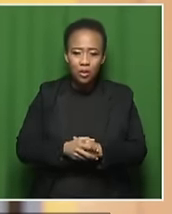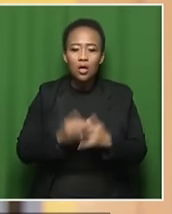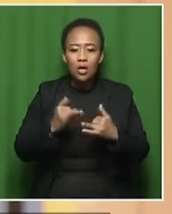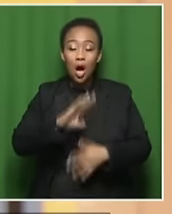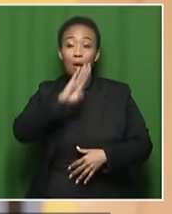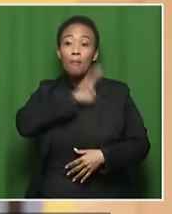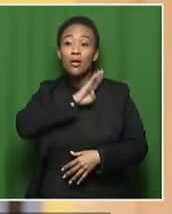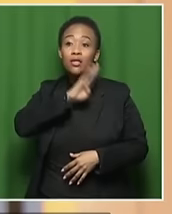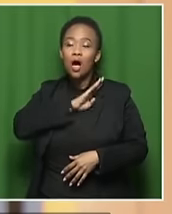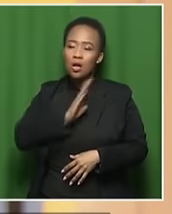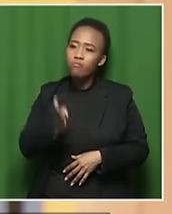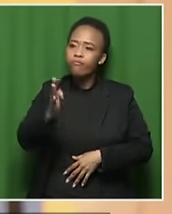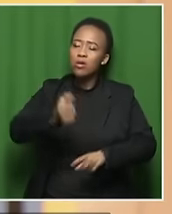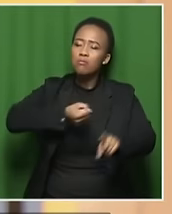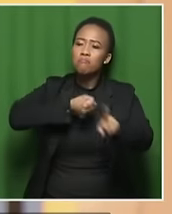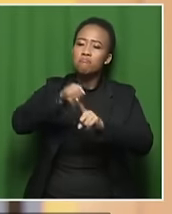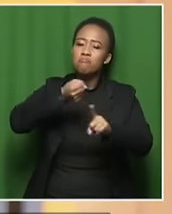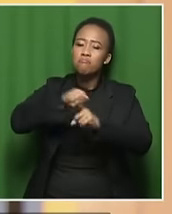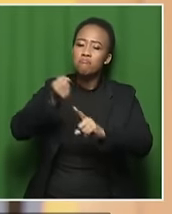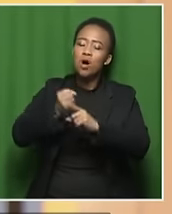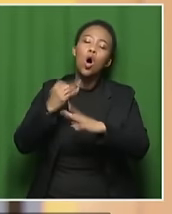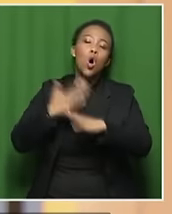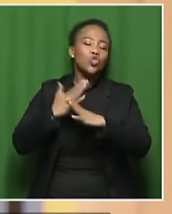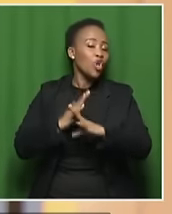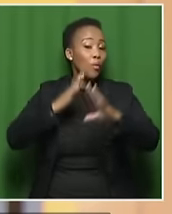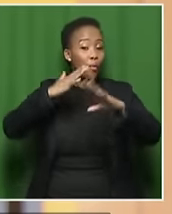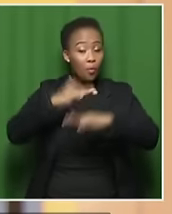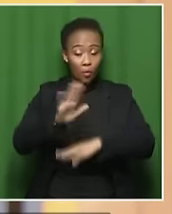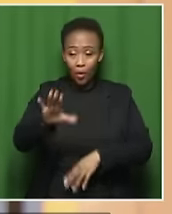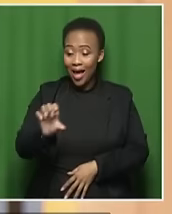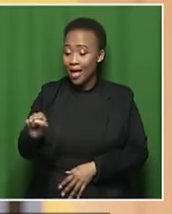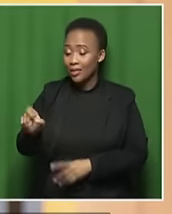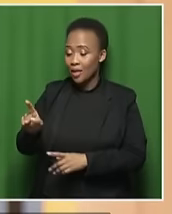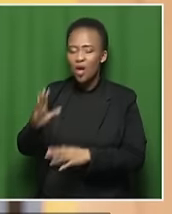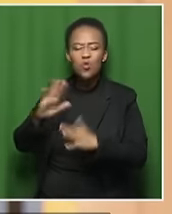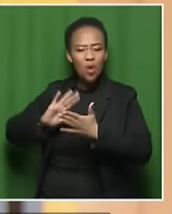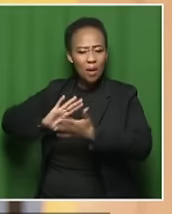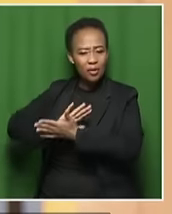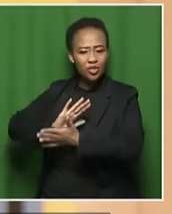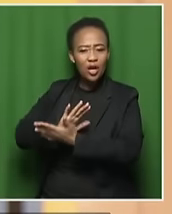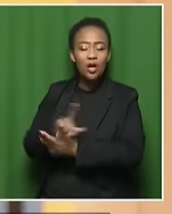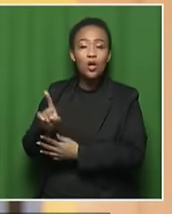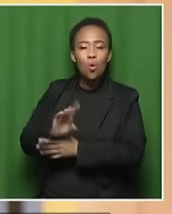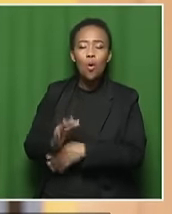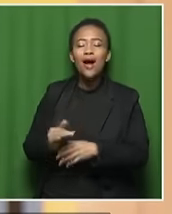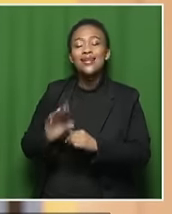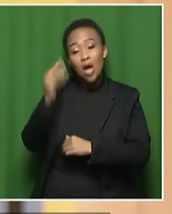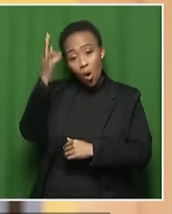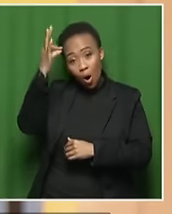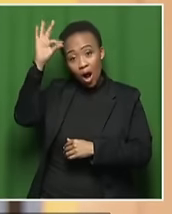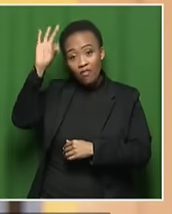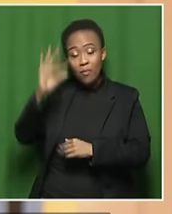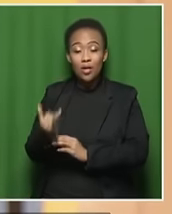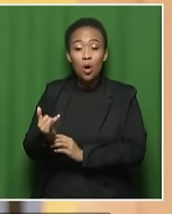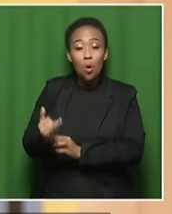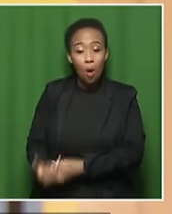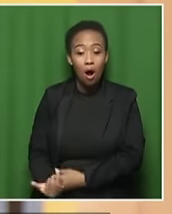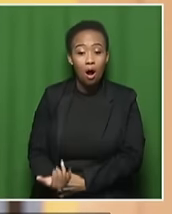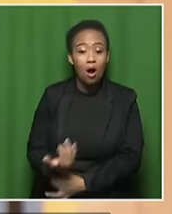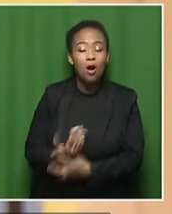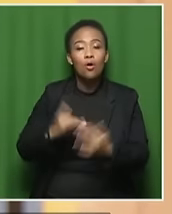unemployment. Sakina, you would appreciate that the current government does not maintain any